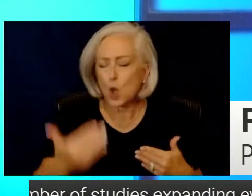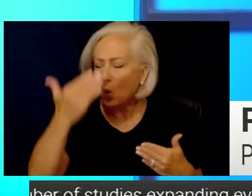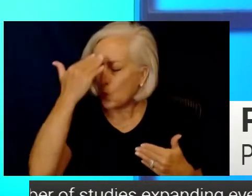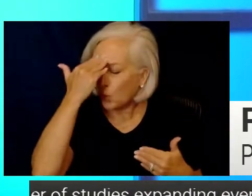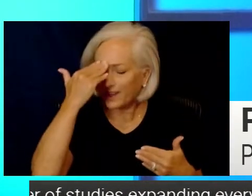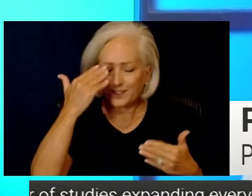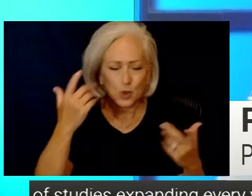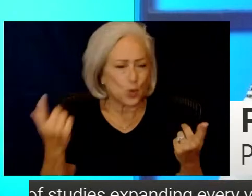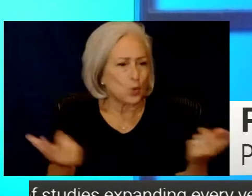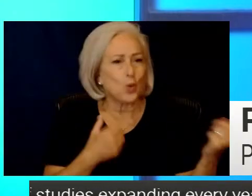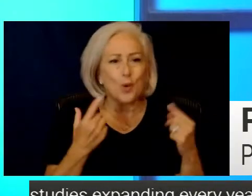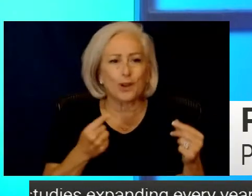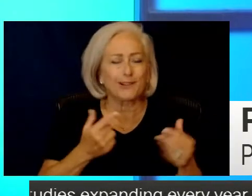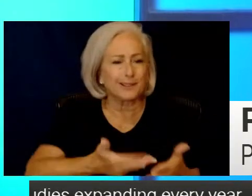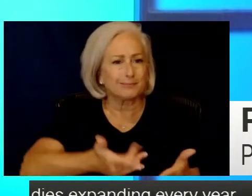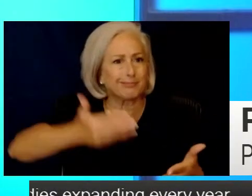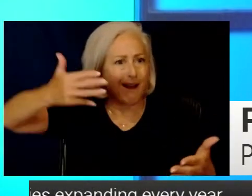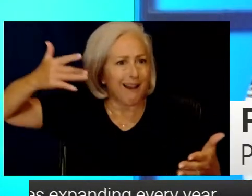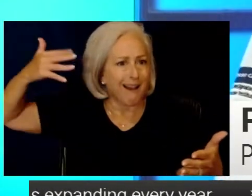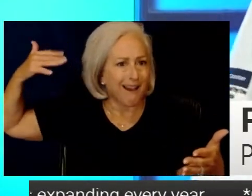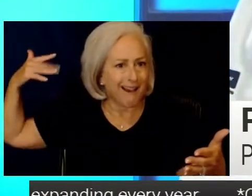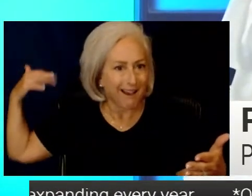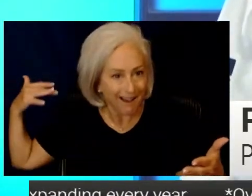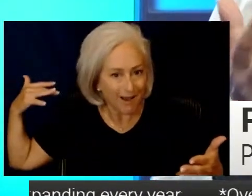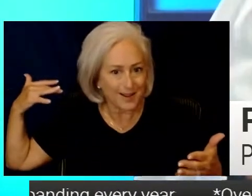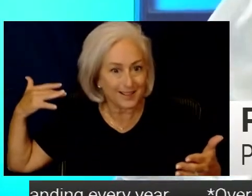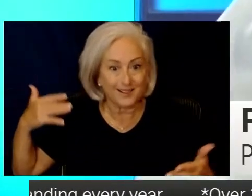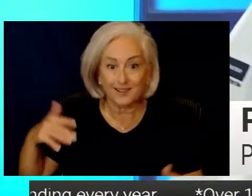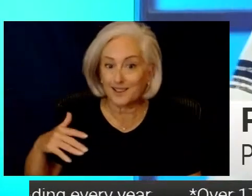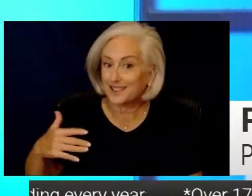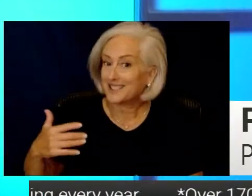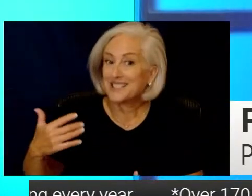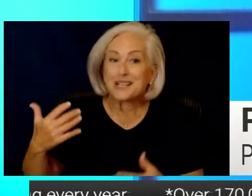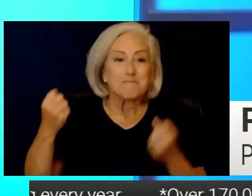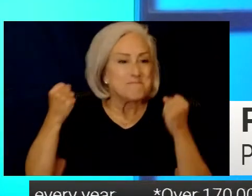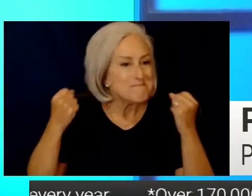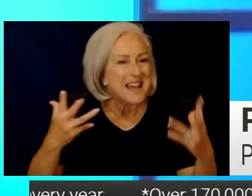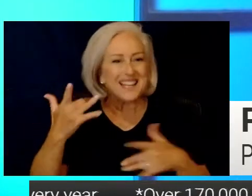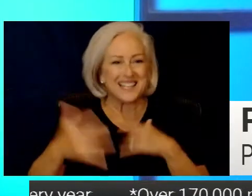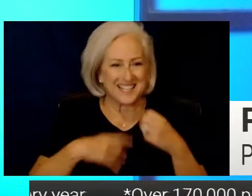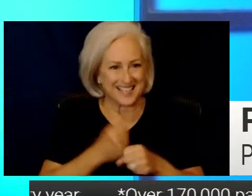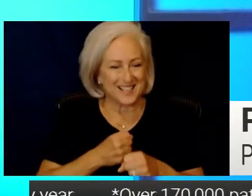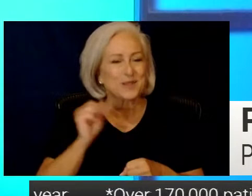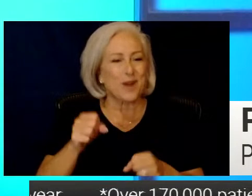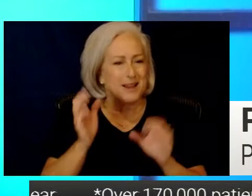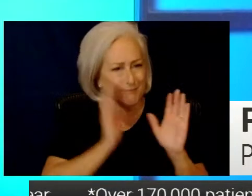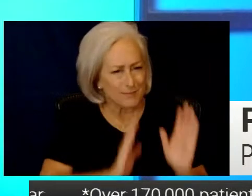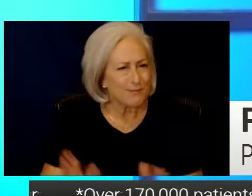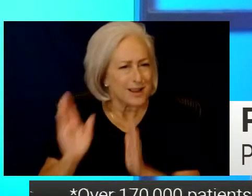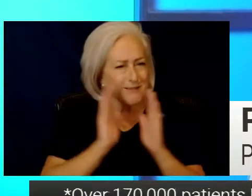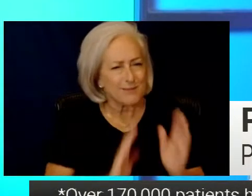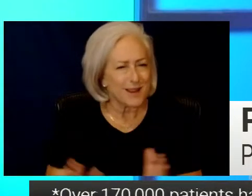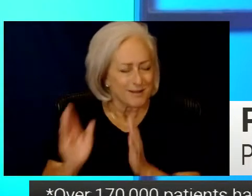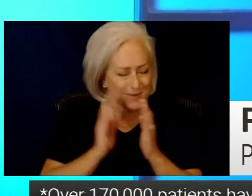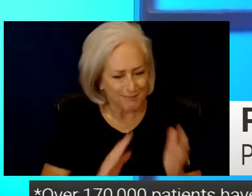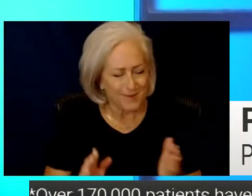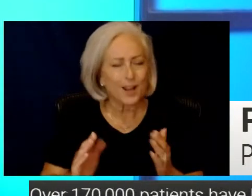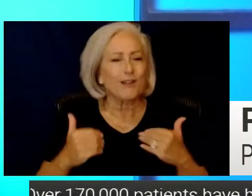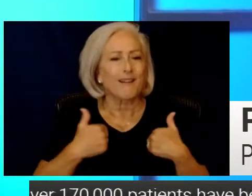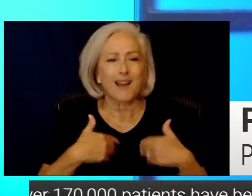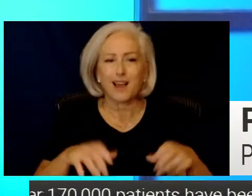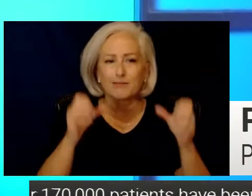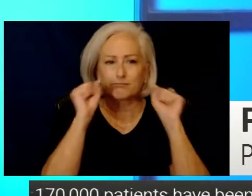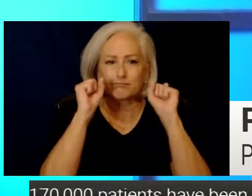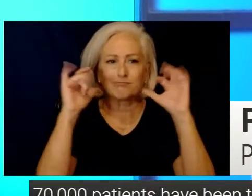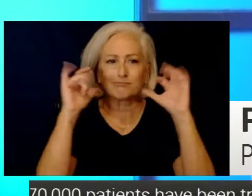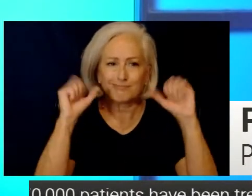months. And so we were minus 3 years, actually. minus multiple years. We've been preparing for this for a long time, and we really assembled a great team. And so I think that the